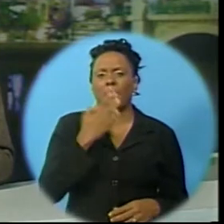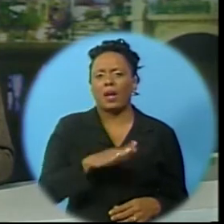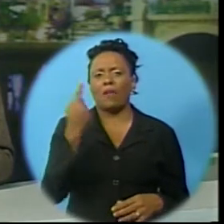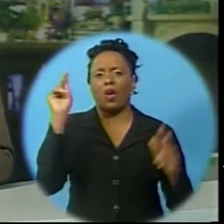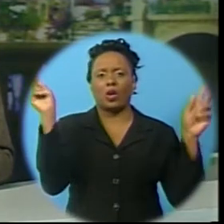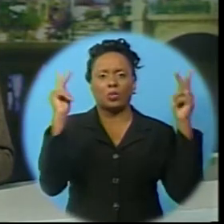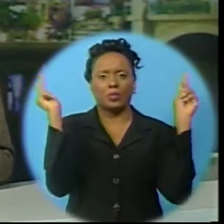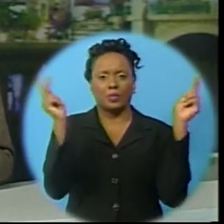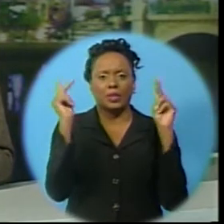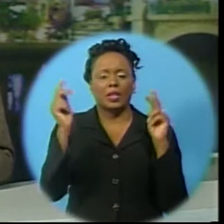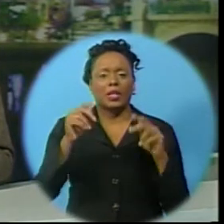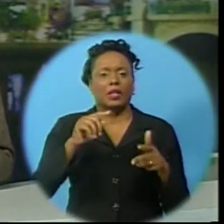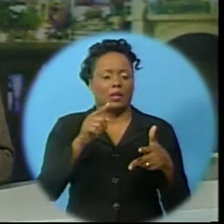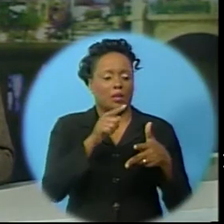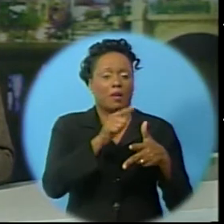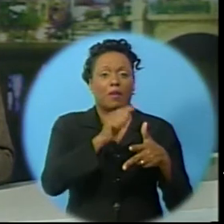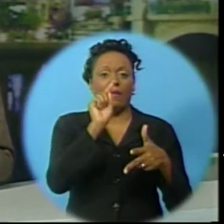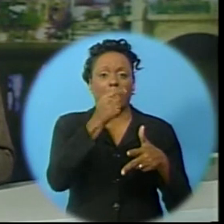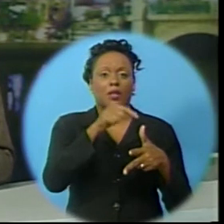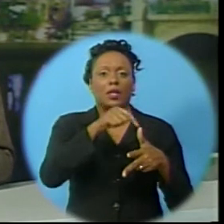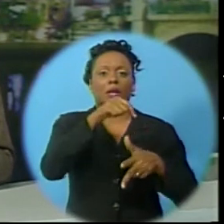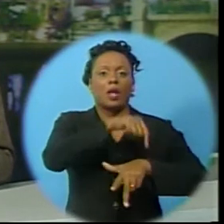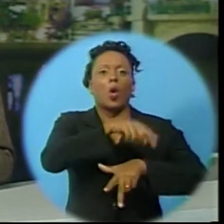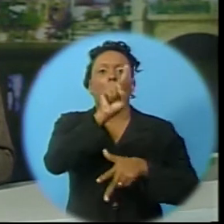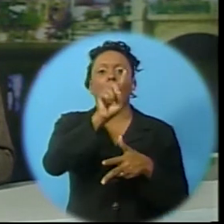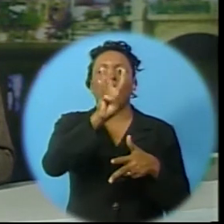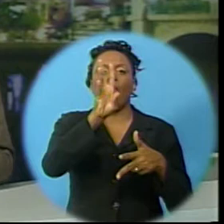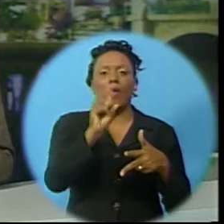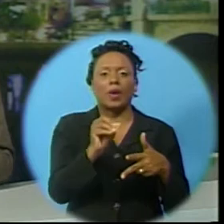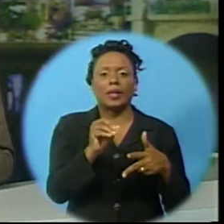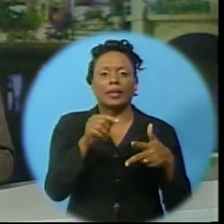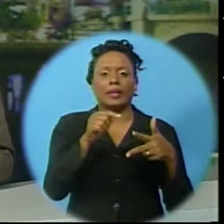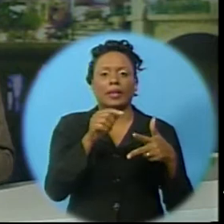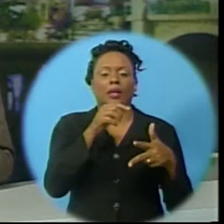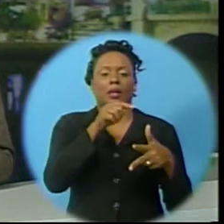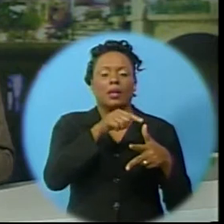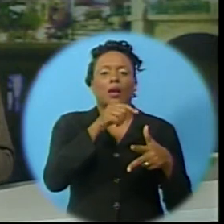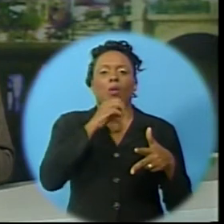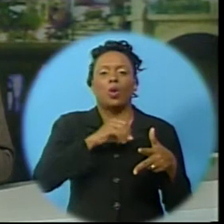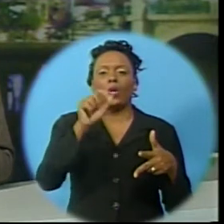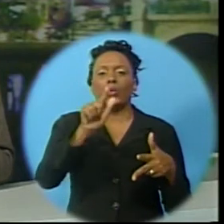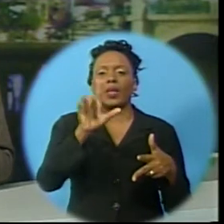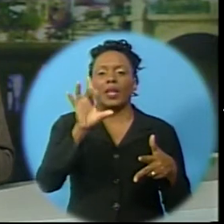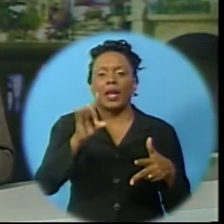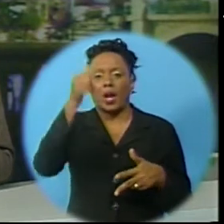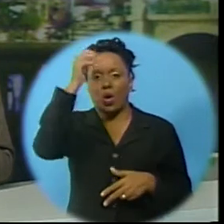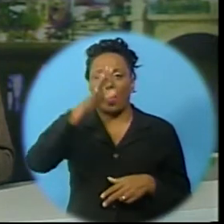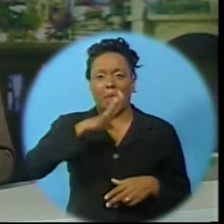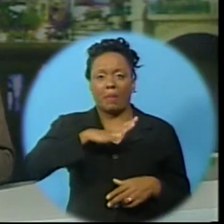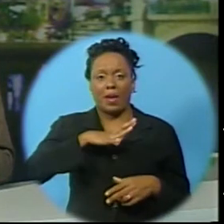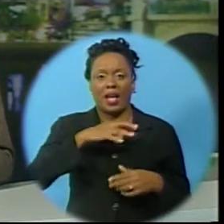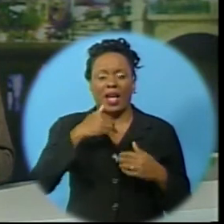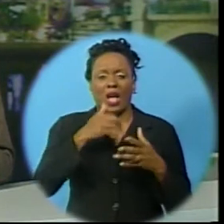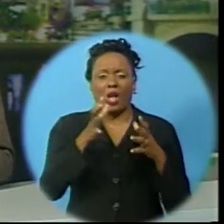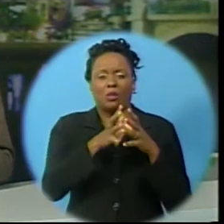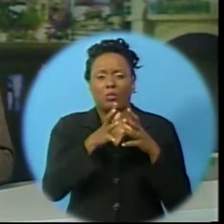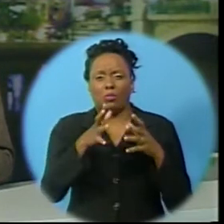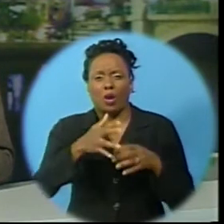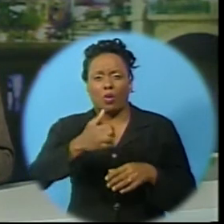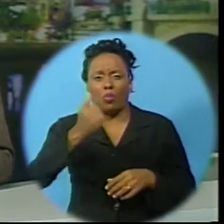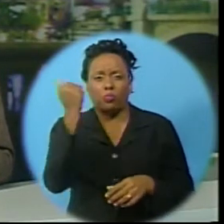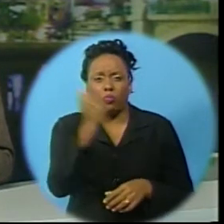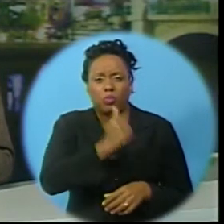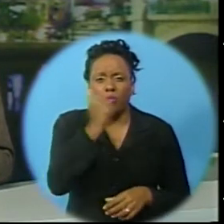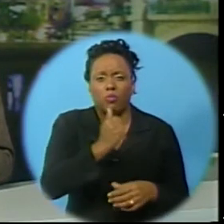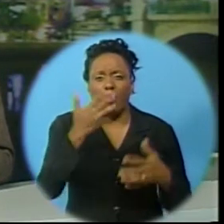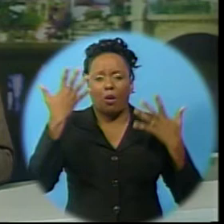climax. The first incident occurred about 1:40 in the afternoon at Eastman Corner when a 28-year-old man received several non-fatal stab